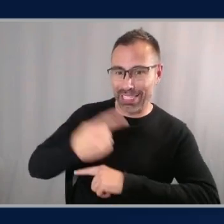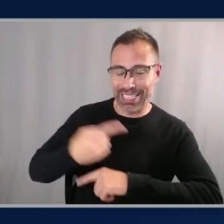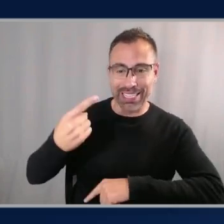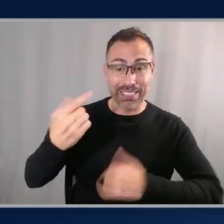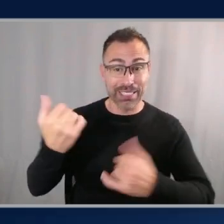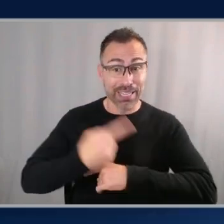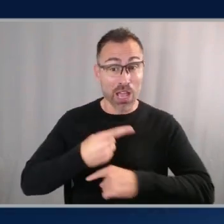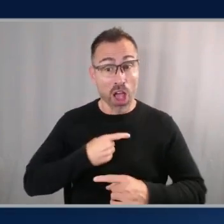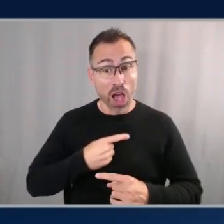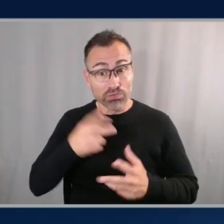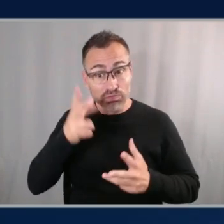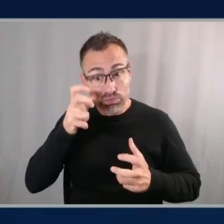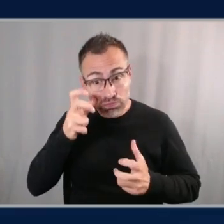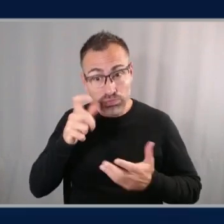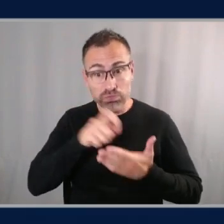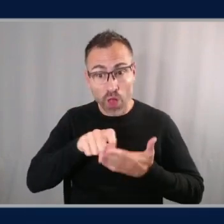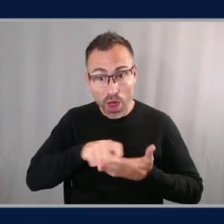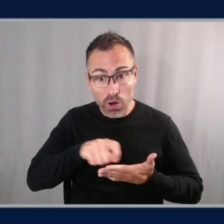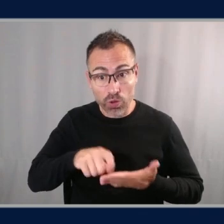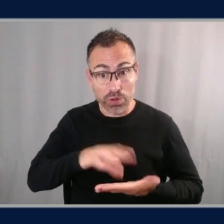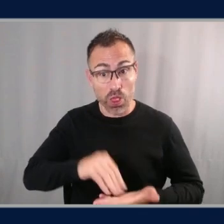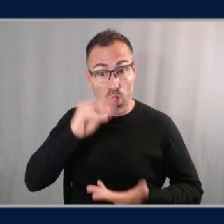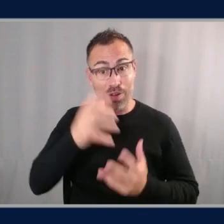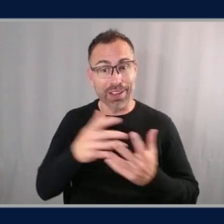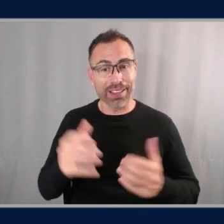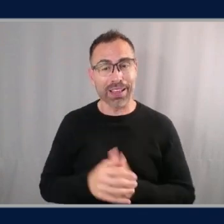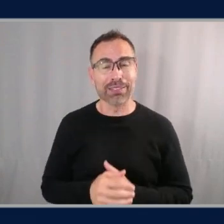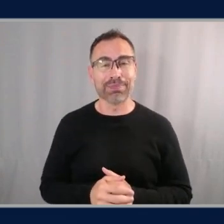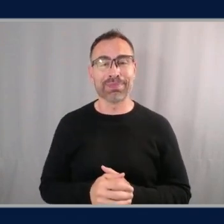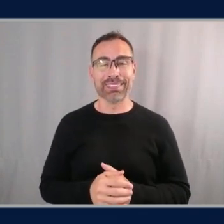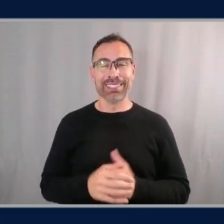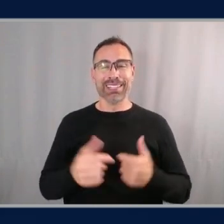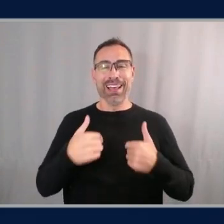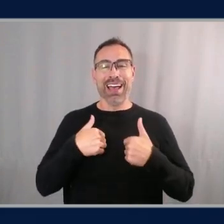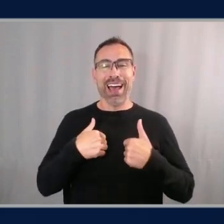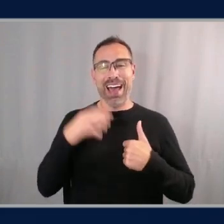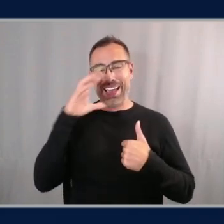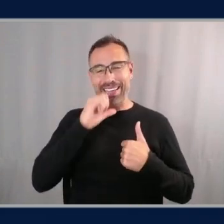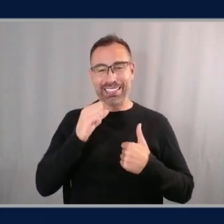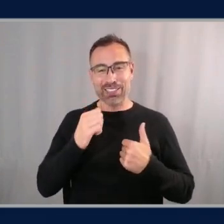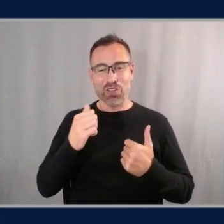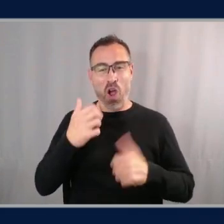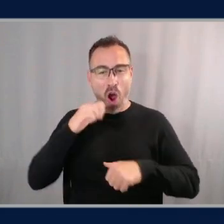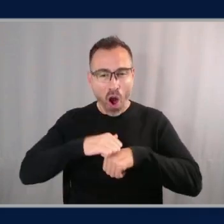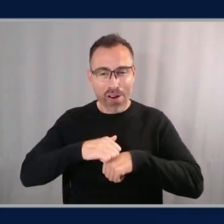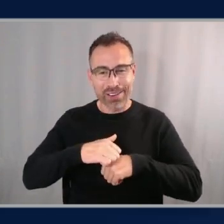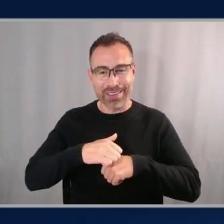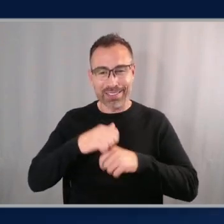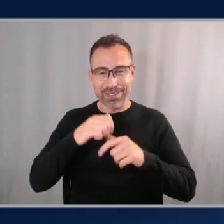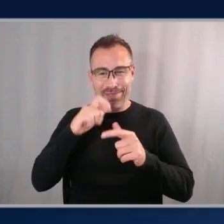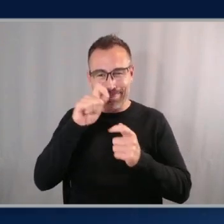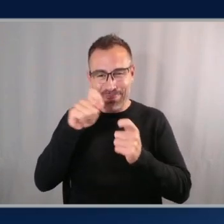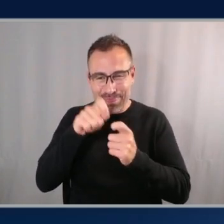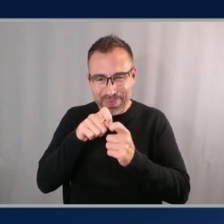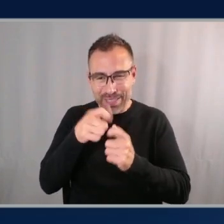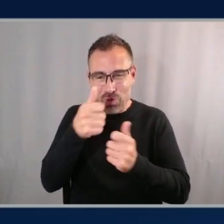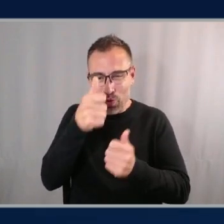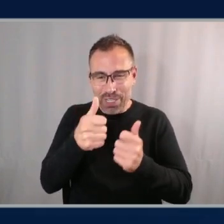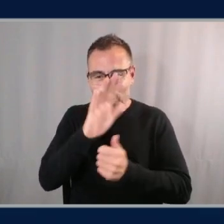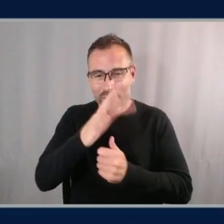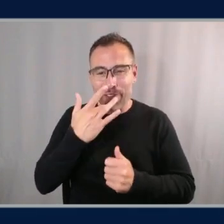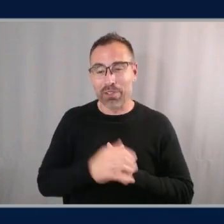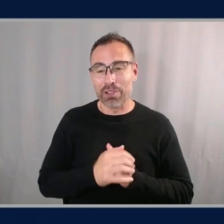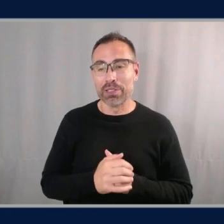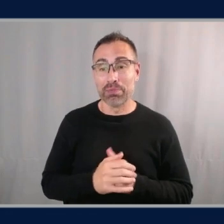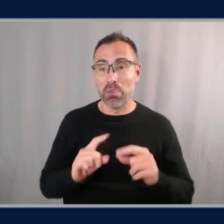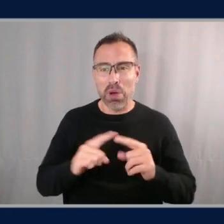lot. Yeah. Jeff, I bet it's probably hard to say this was my favorite part of Pi Day, but what do you think? What stood out to you? We talked about a